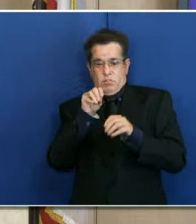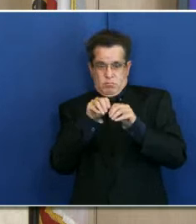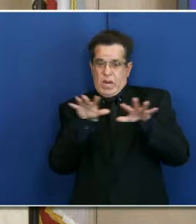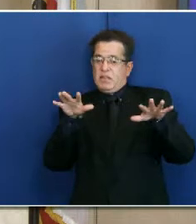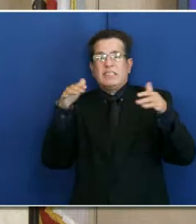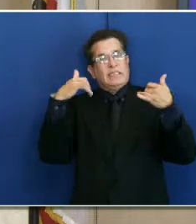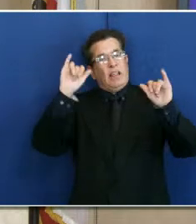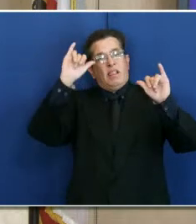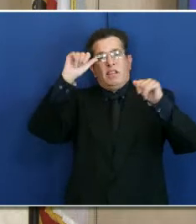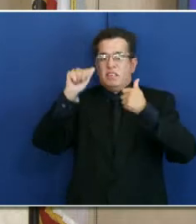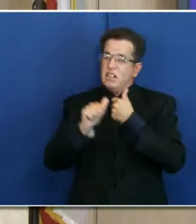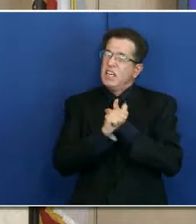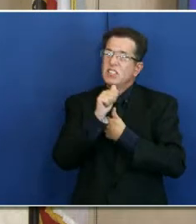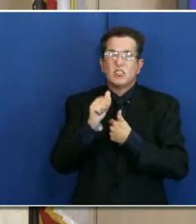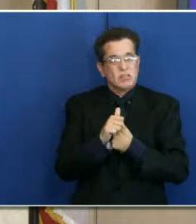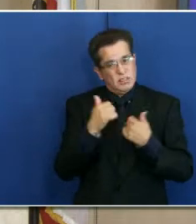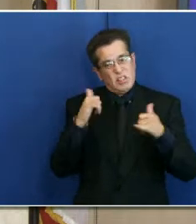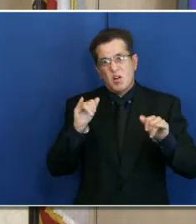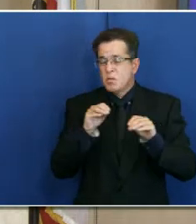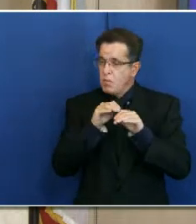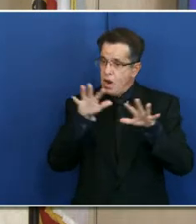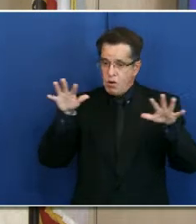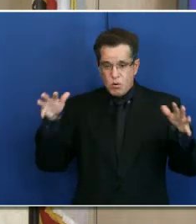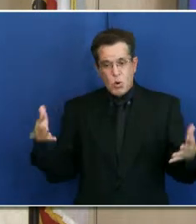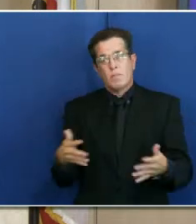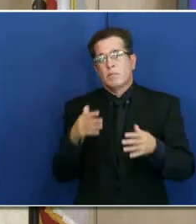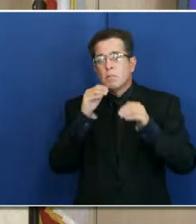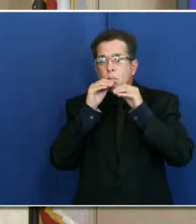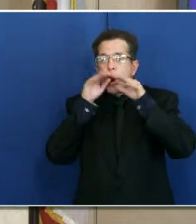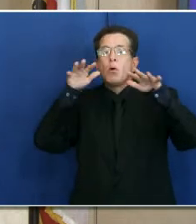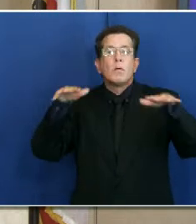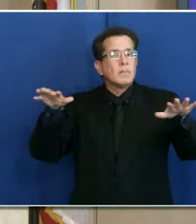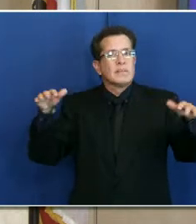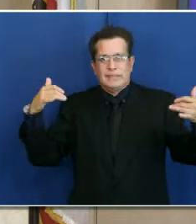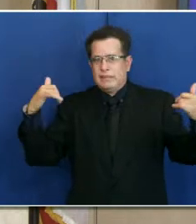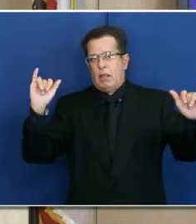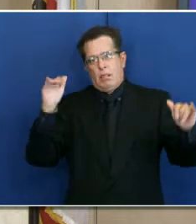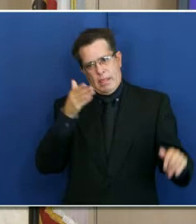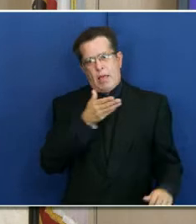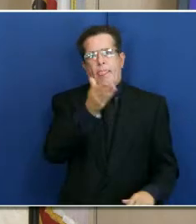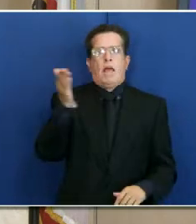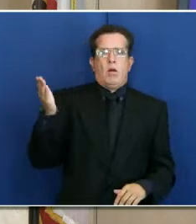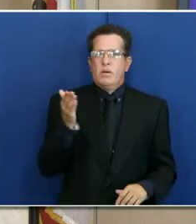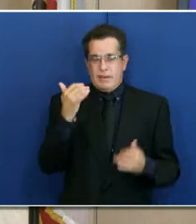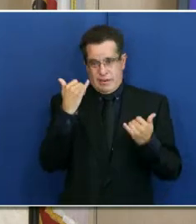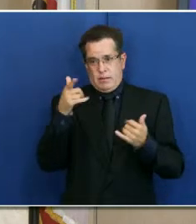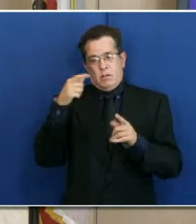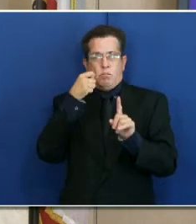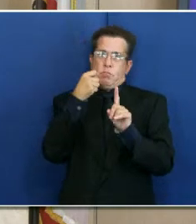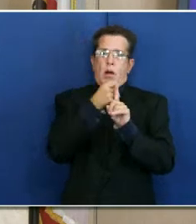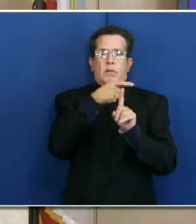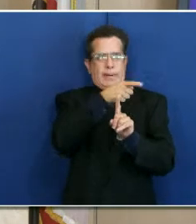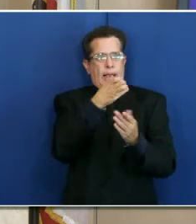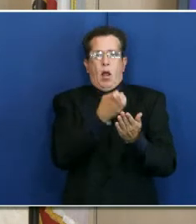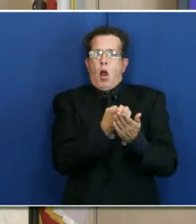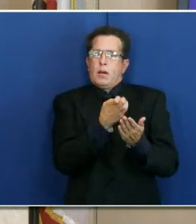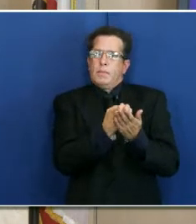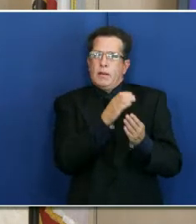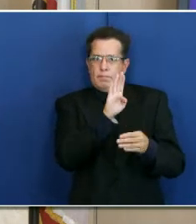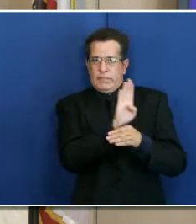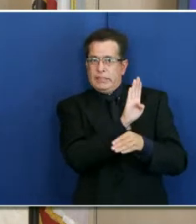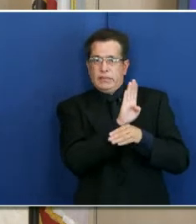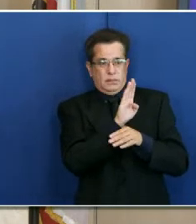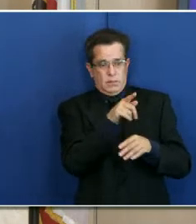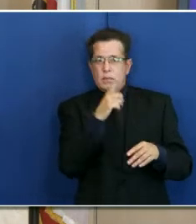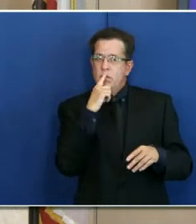It still presents a danger, and as big as the negative impact has been on the economy, it's even worse